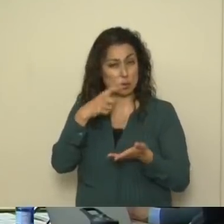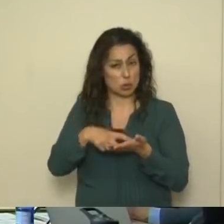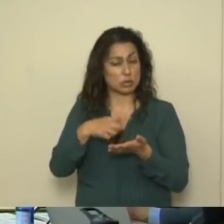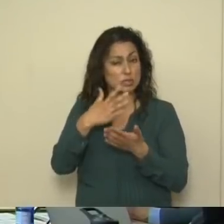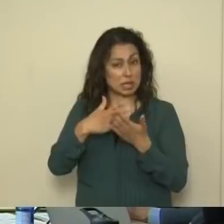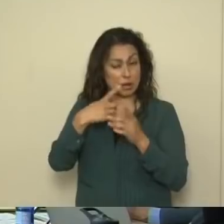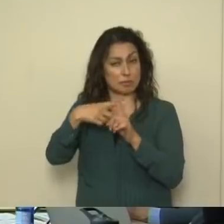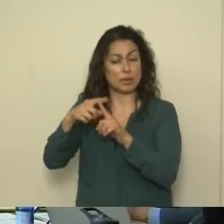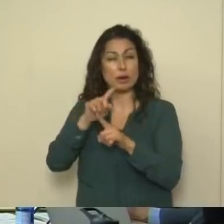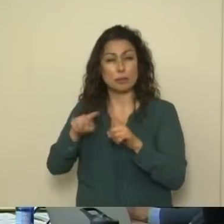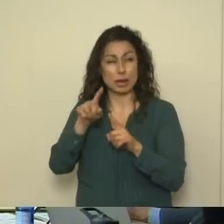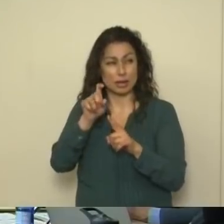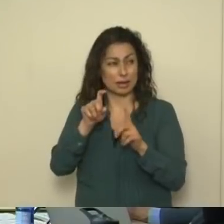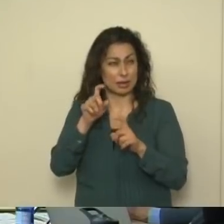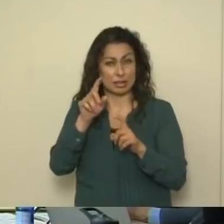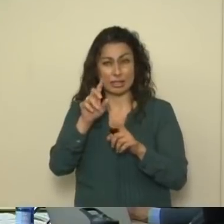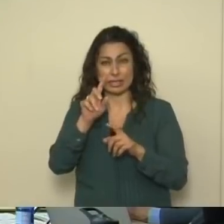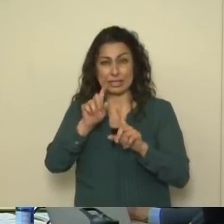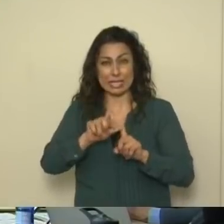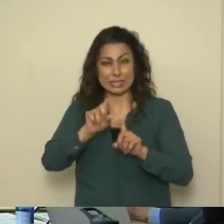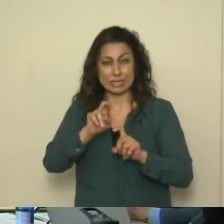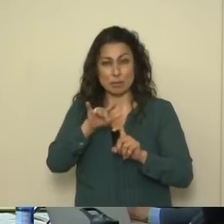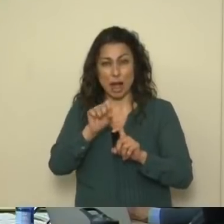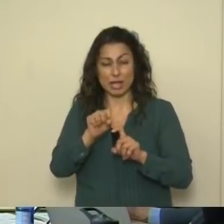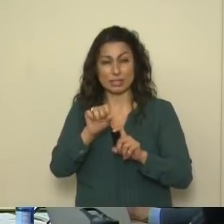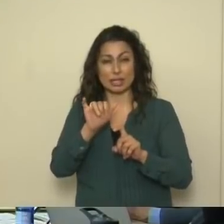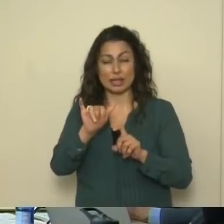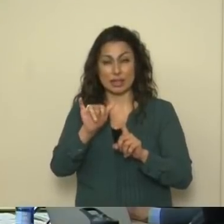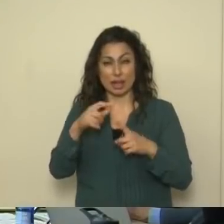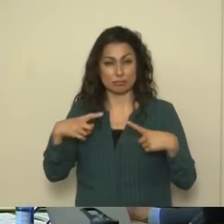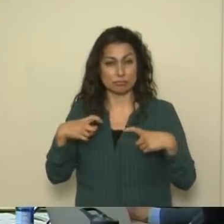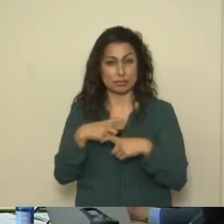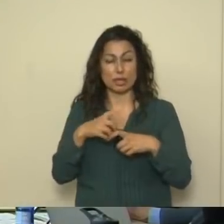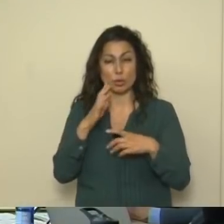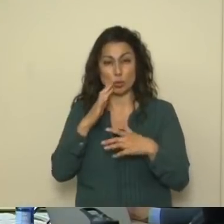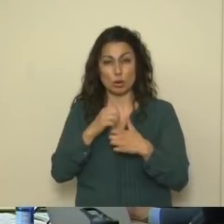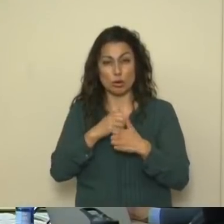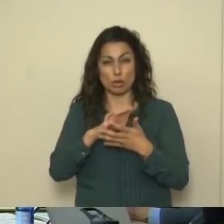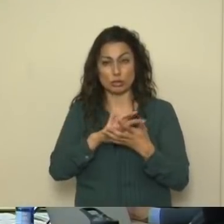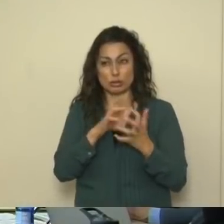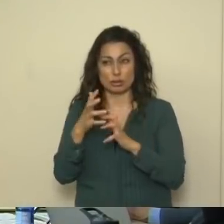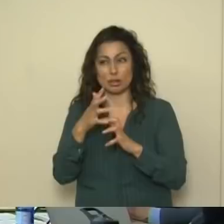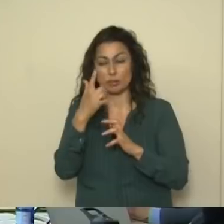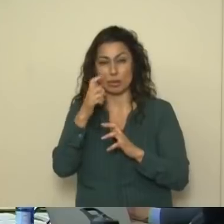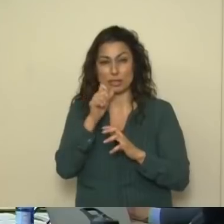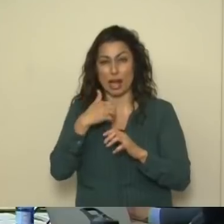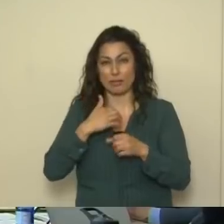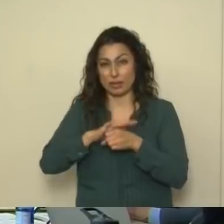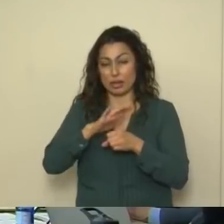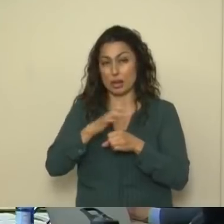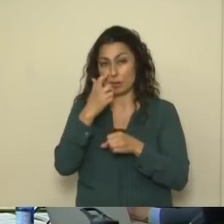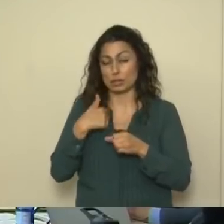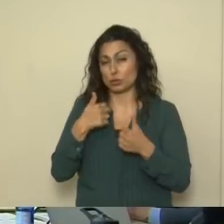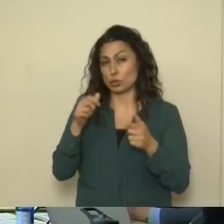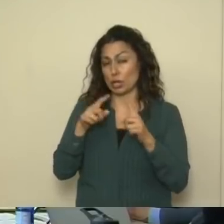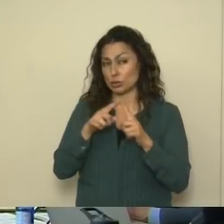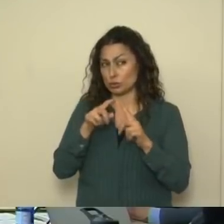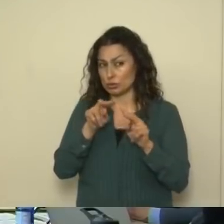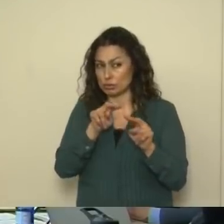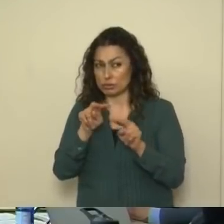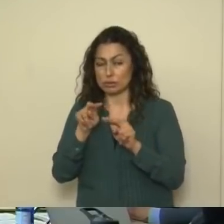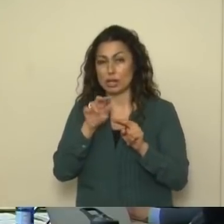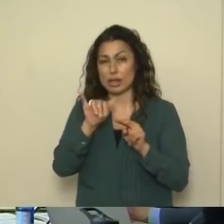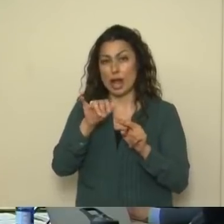recent issue with testing supplies in Albuquerque is going to complicate matters as the state tries to get a handle on the spread and positivity rate,